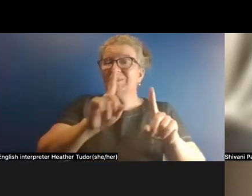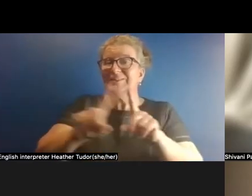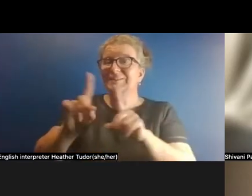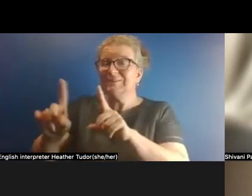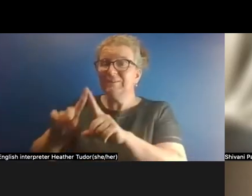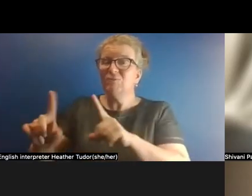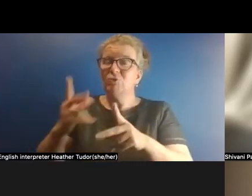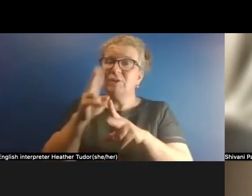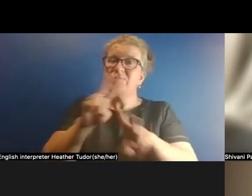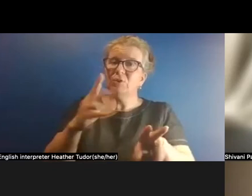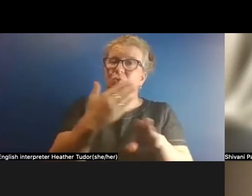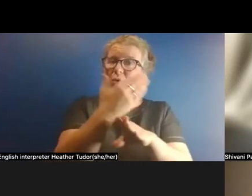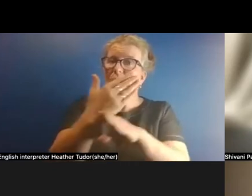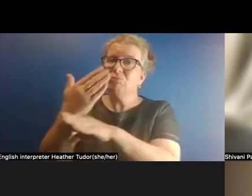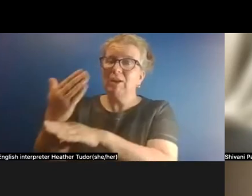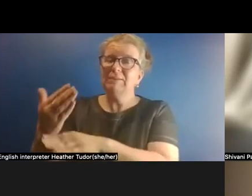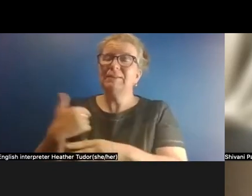from APR.